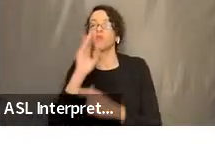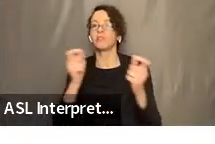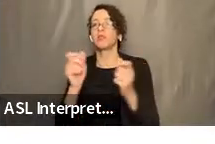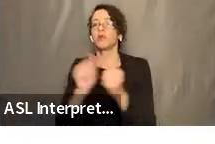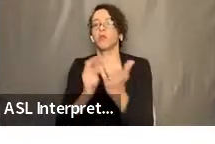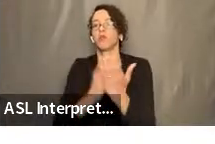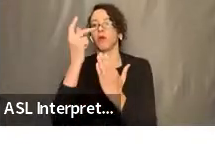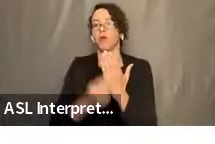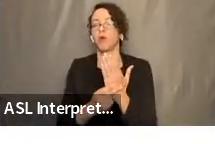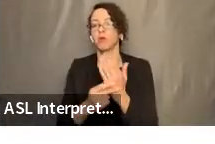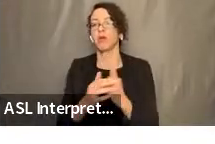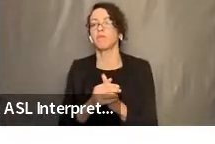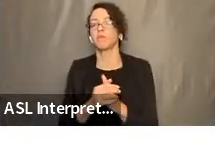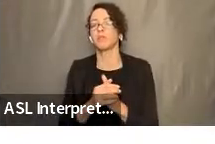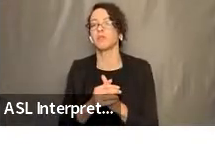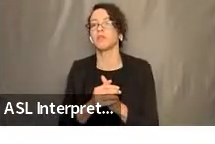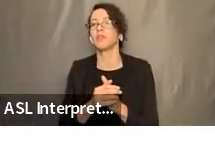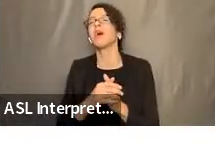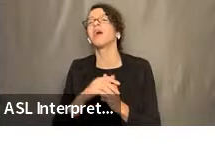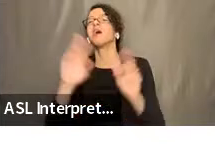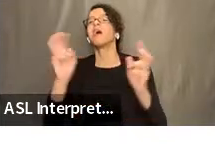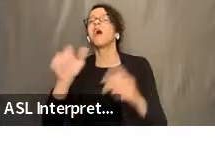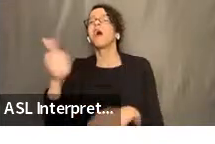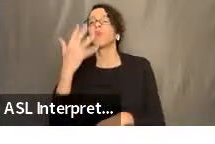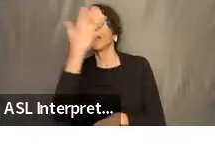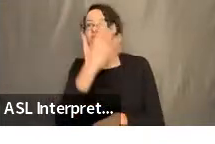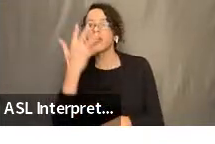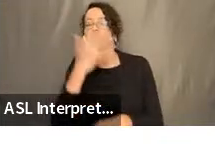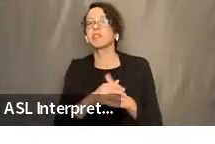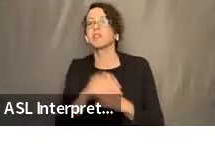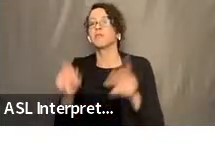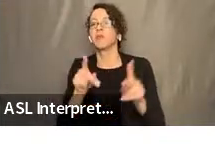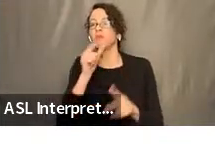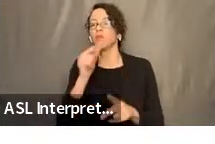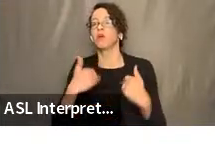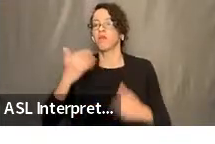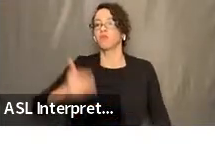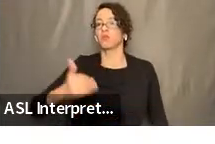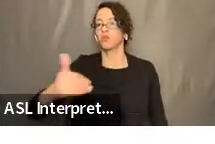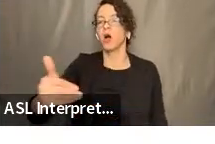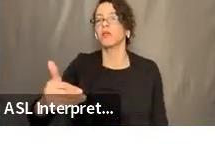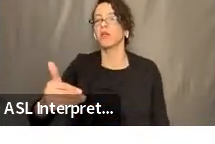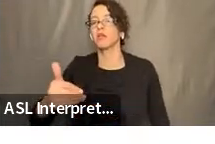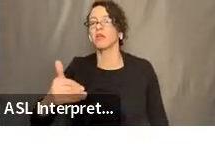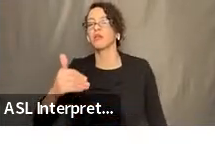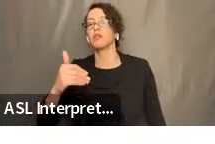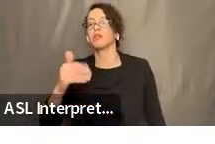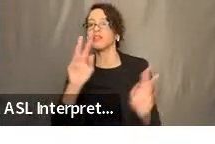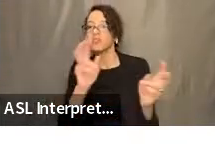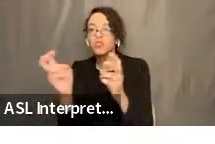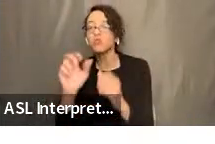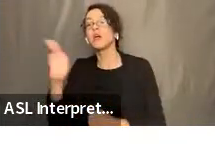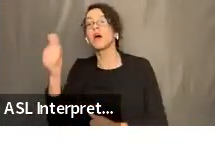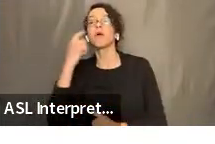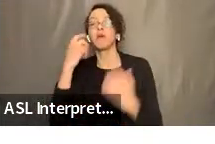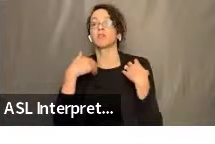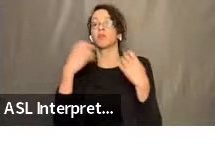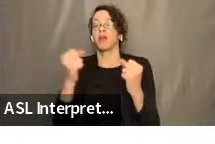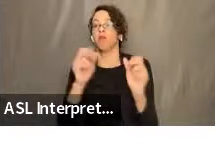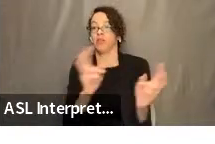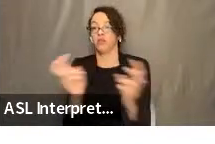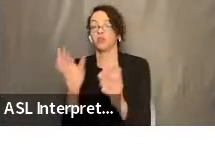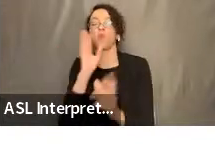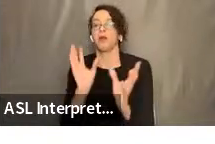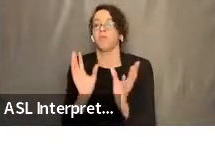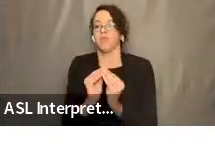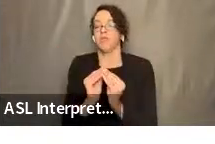chronic homelessness and other medical or mental health issues. And so they would meet with them on a